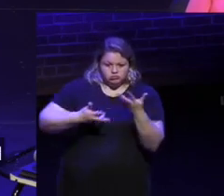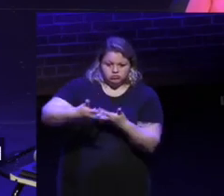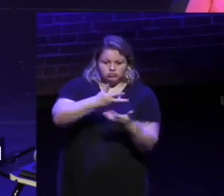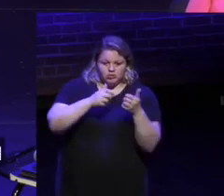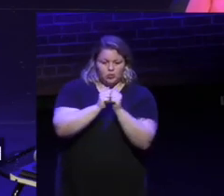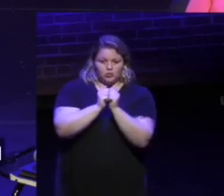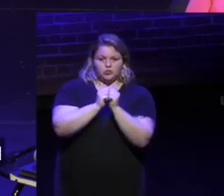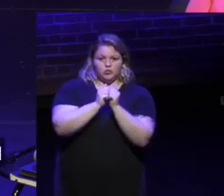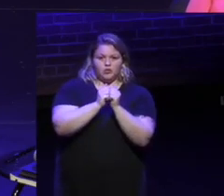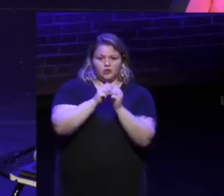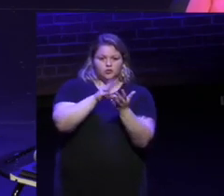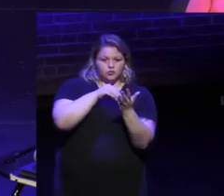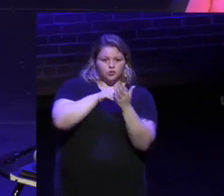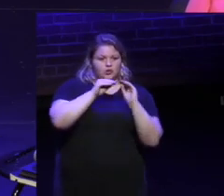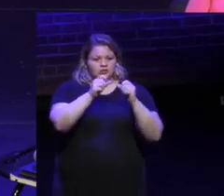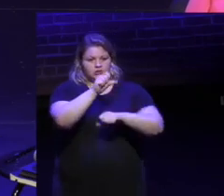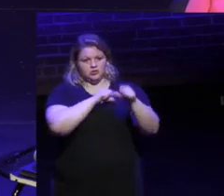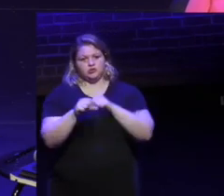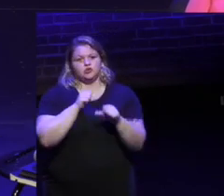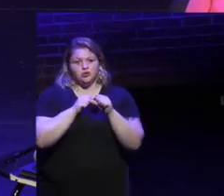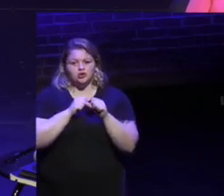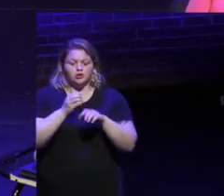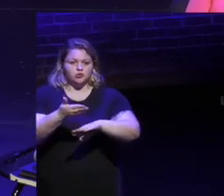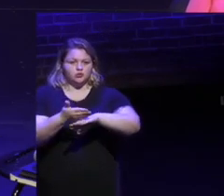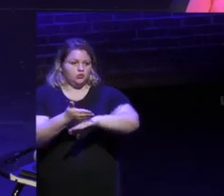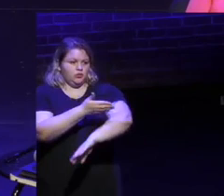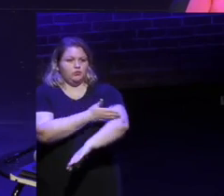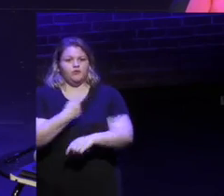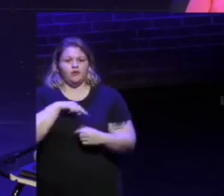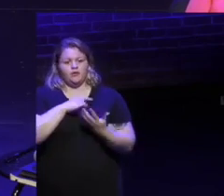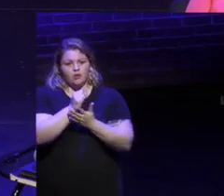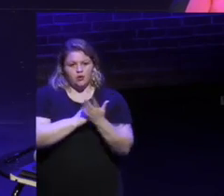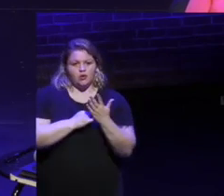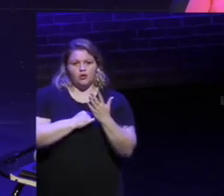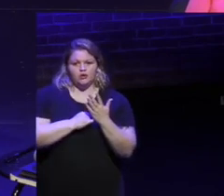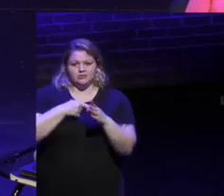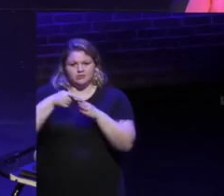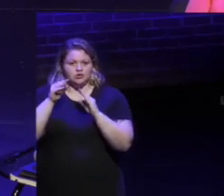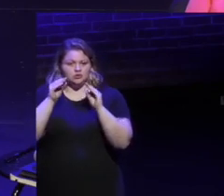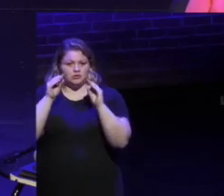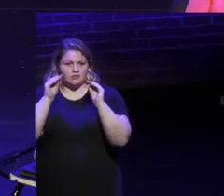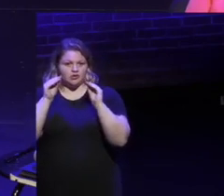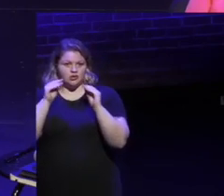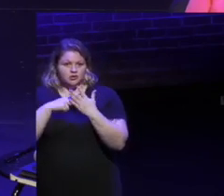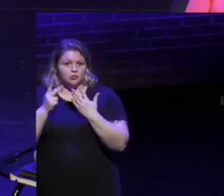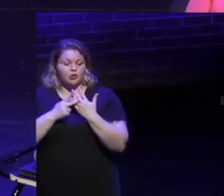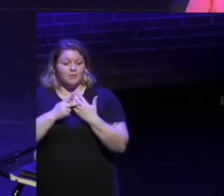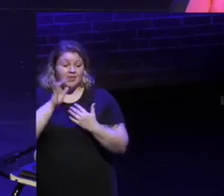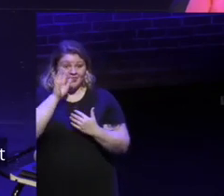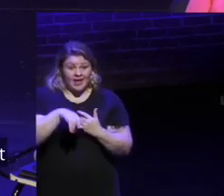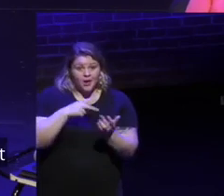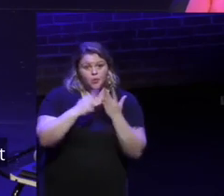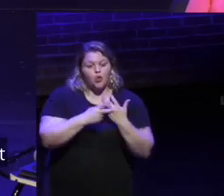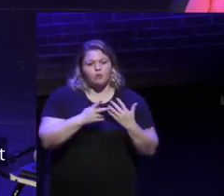them learn and be integrated into arts and music education. That's the kind of program we need to replicate everywhere, and we need to make